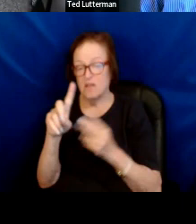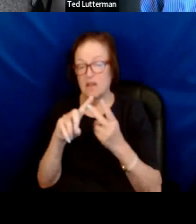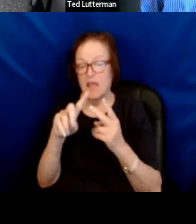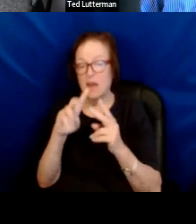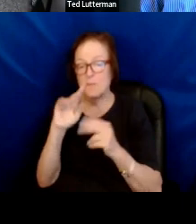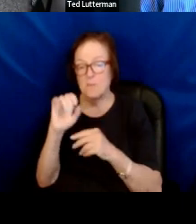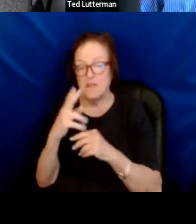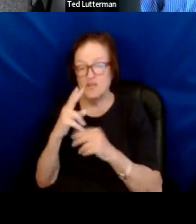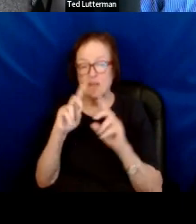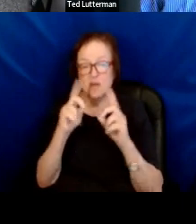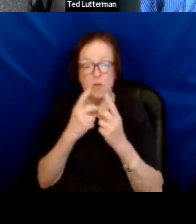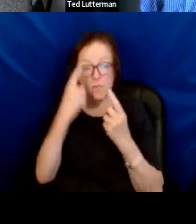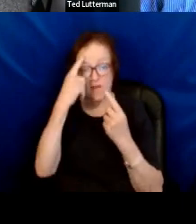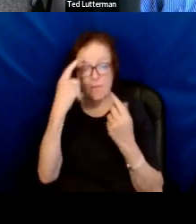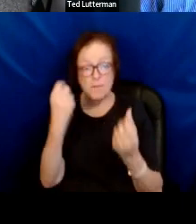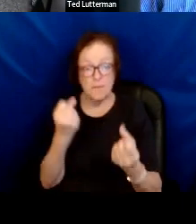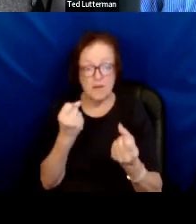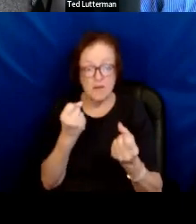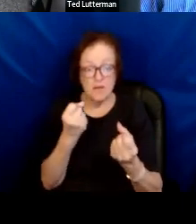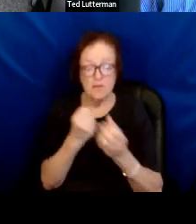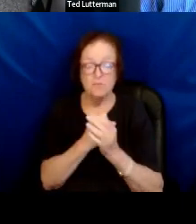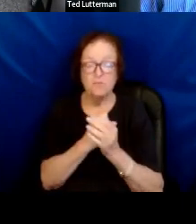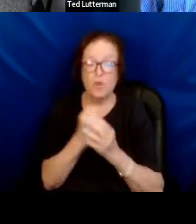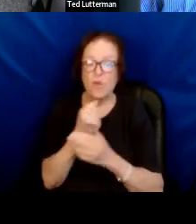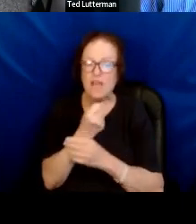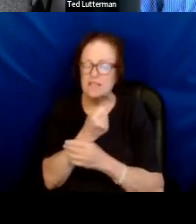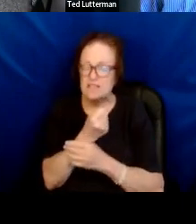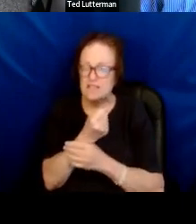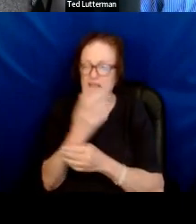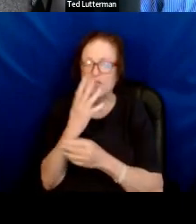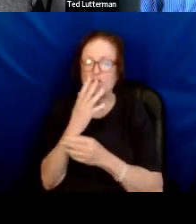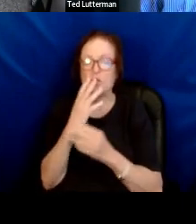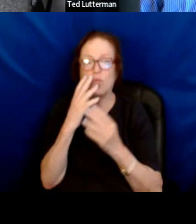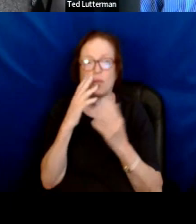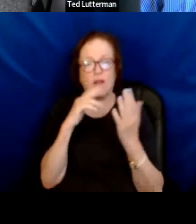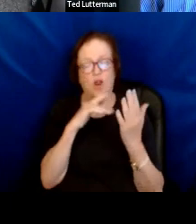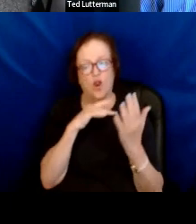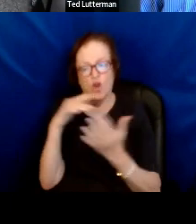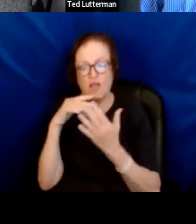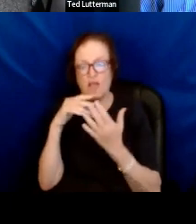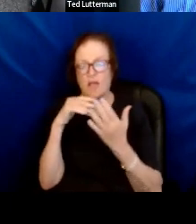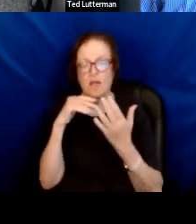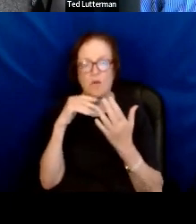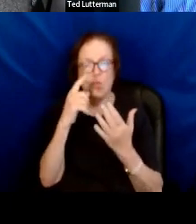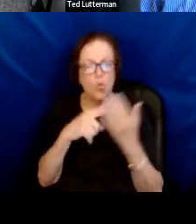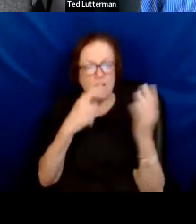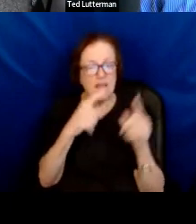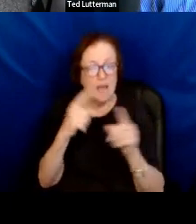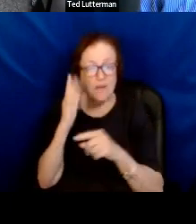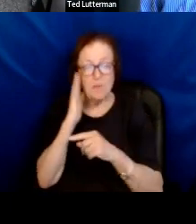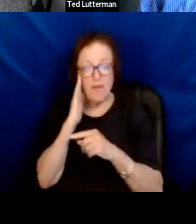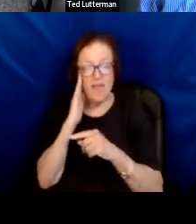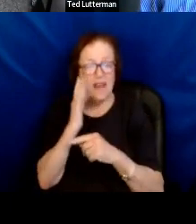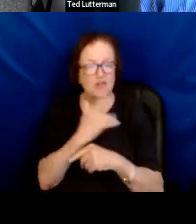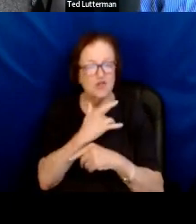both part of this panel. And they had several work groups that looked at what's been happening in beds historically, trends. But then they